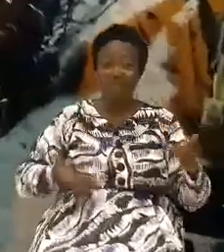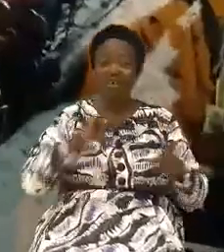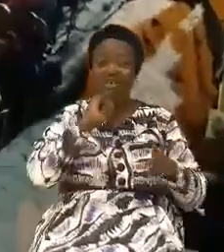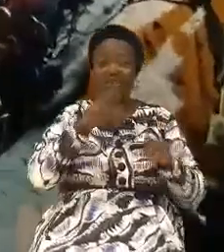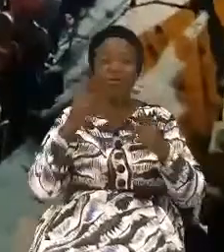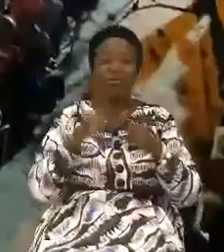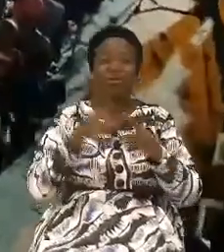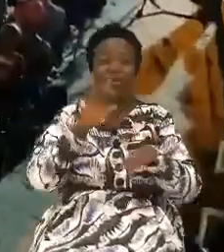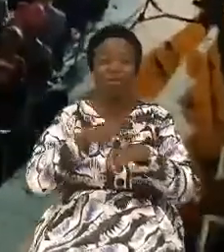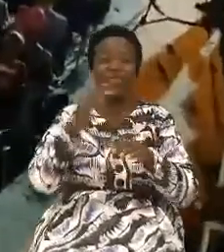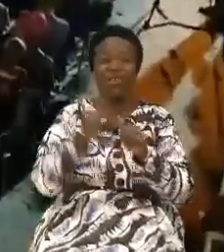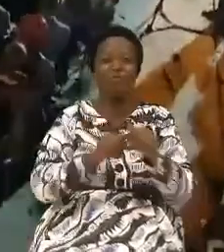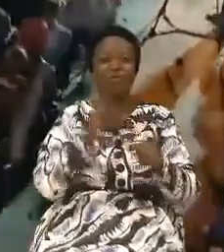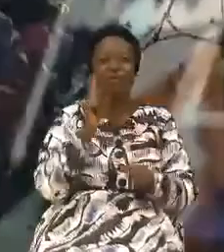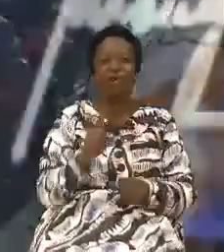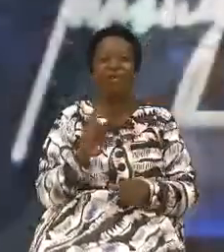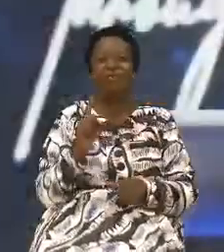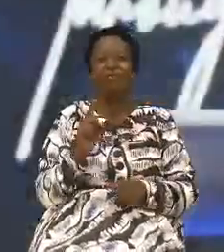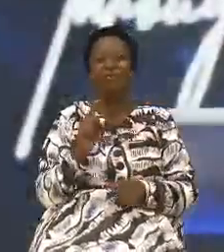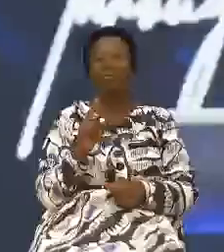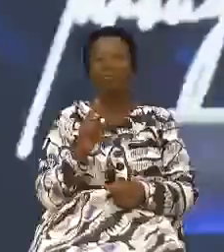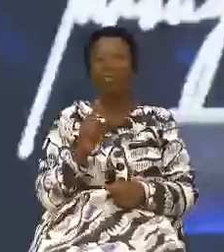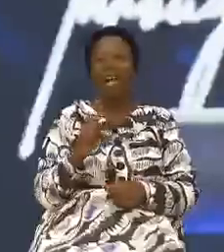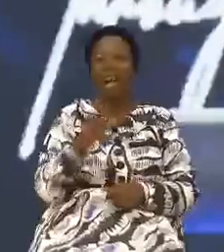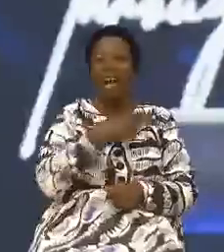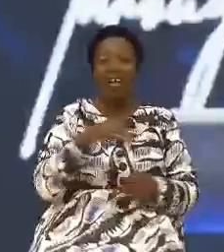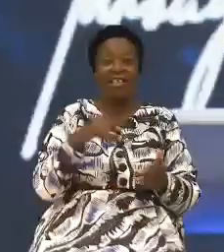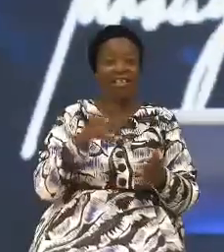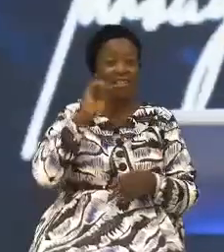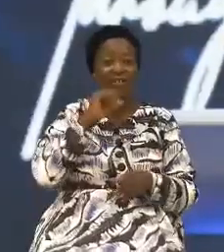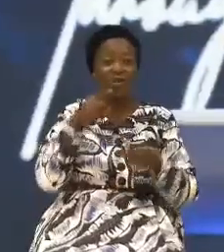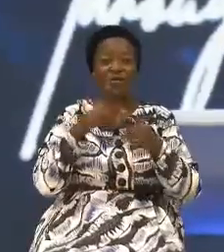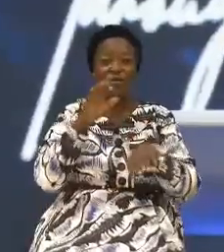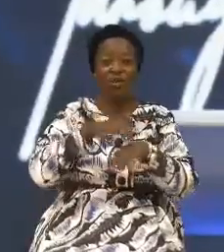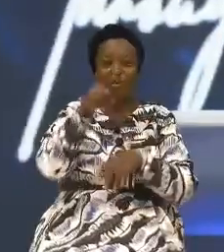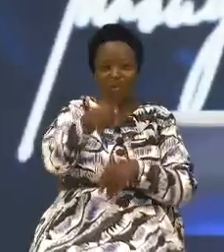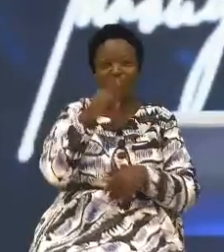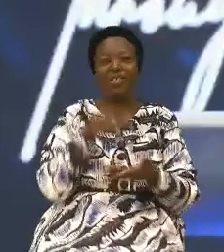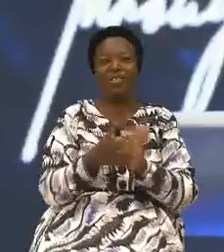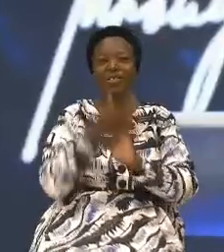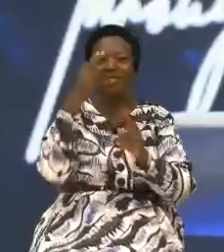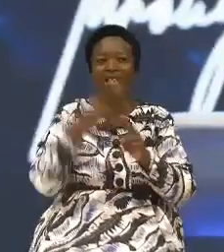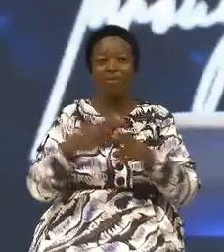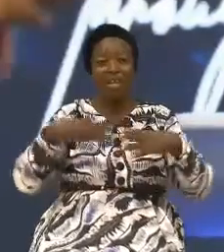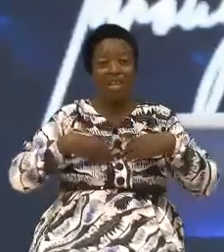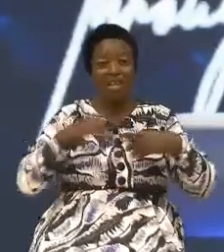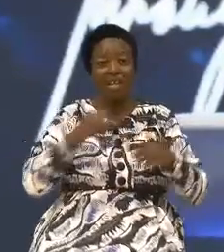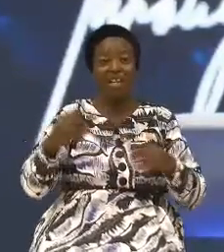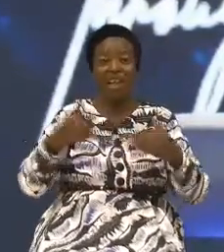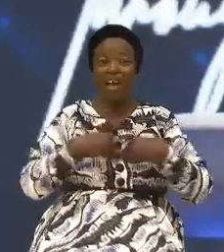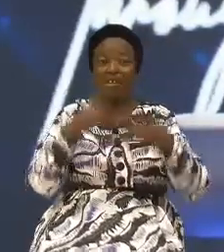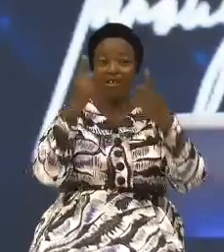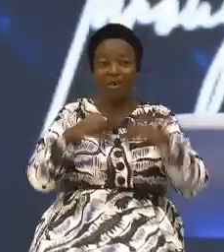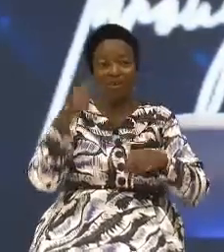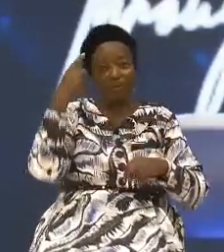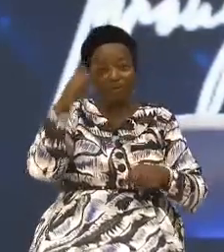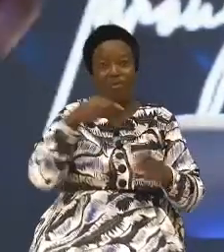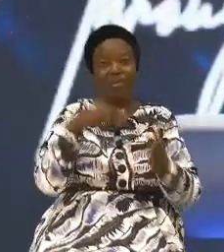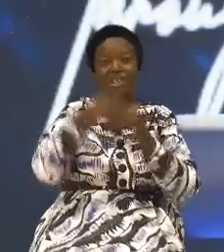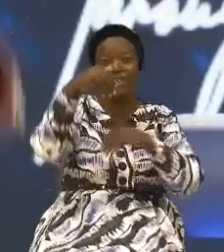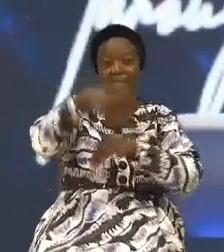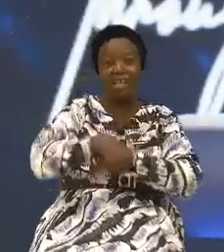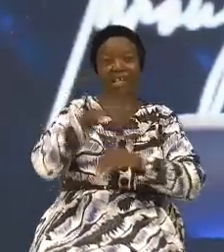touch everyone. And he's going to touch you. Healing has come for you tonight